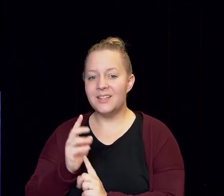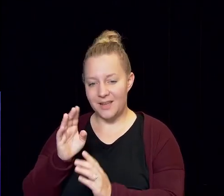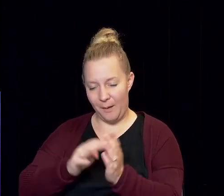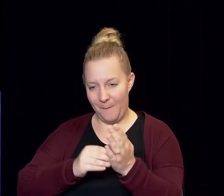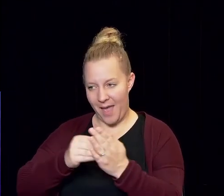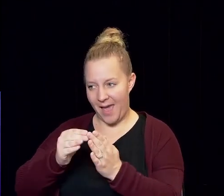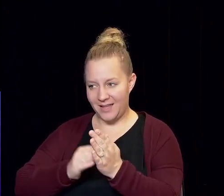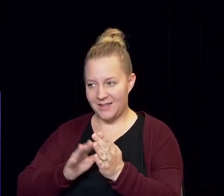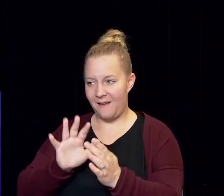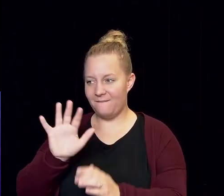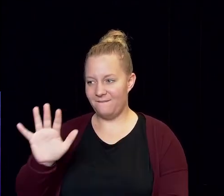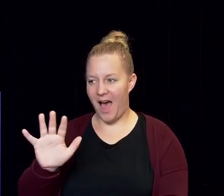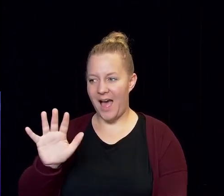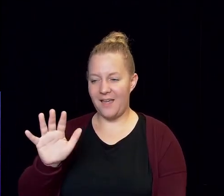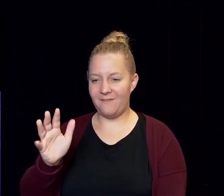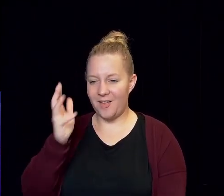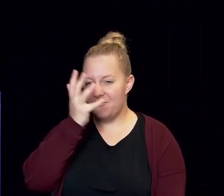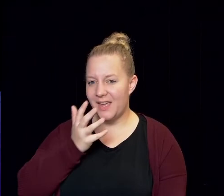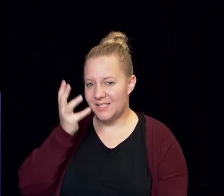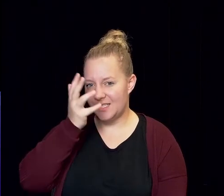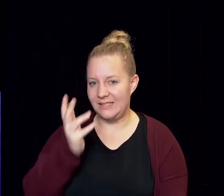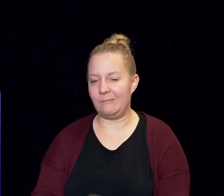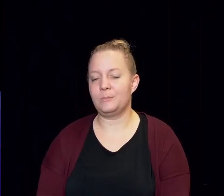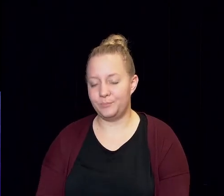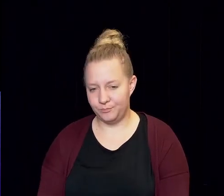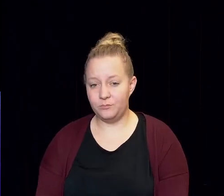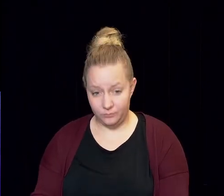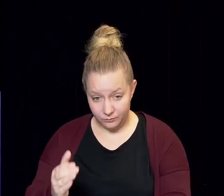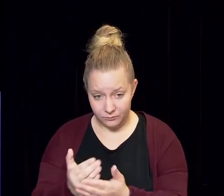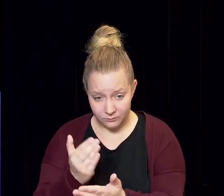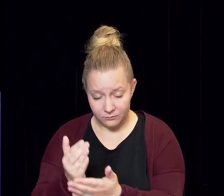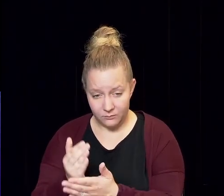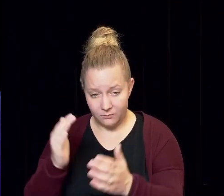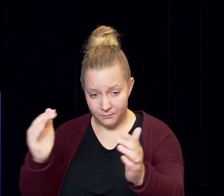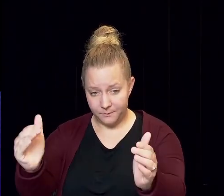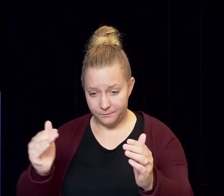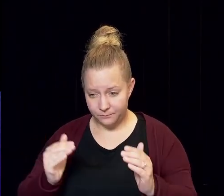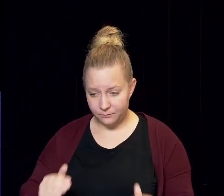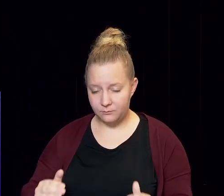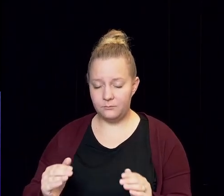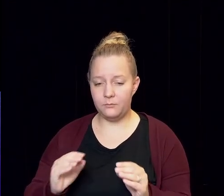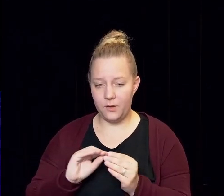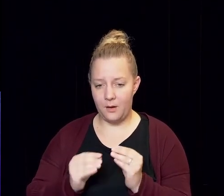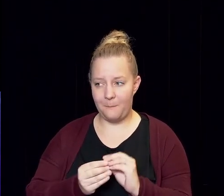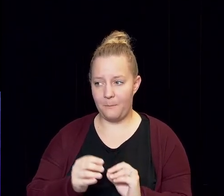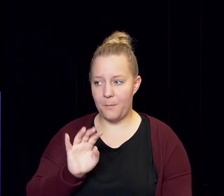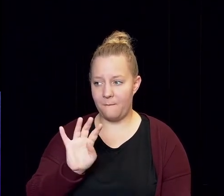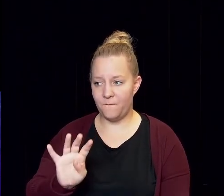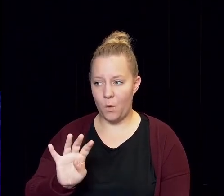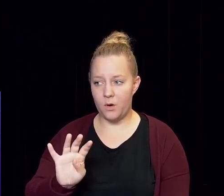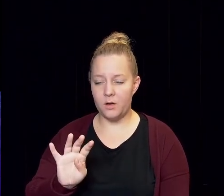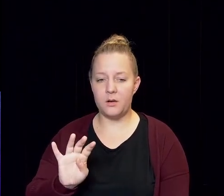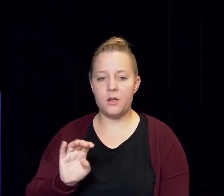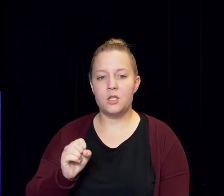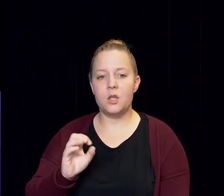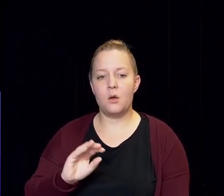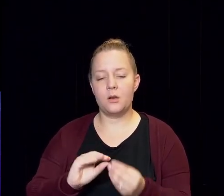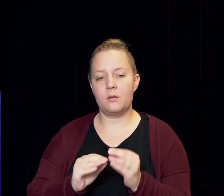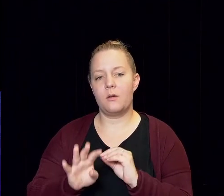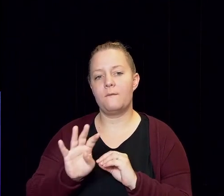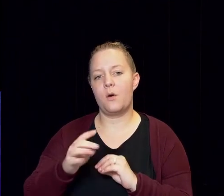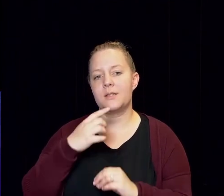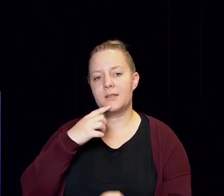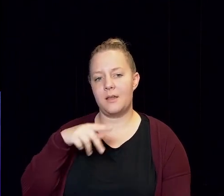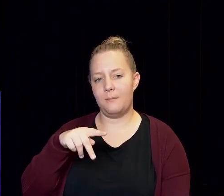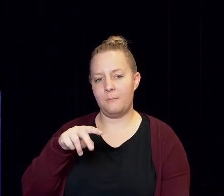paint 5 faces. All right, moving right along, let's look at number 4. So number 4, it says at